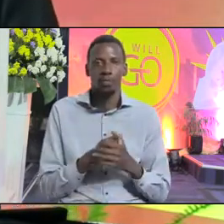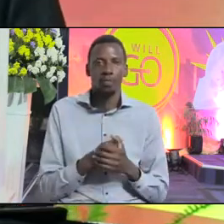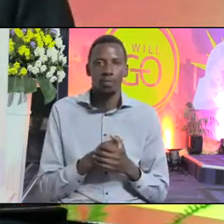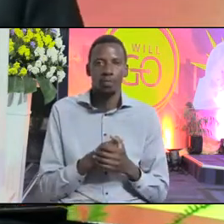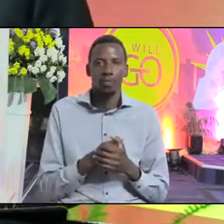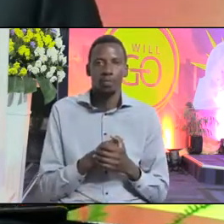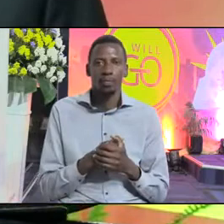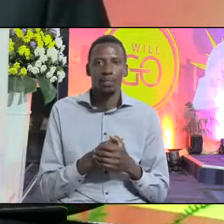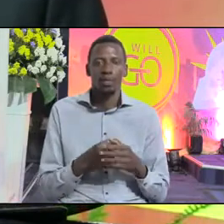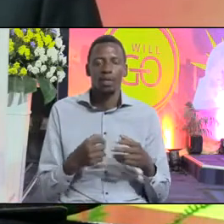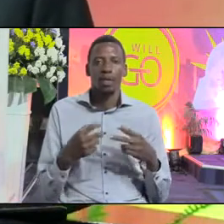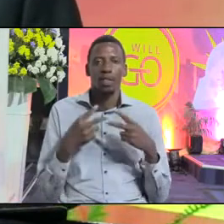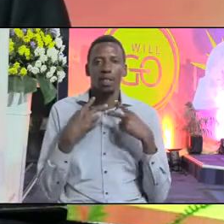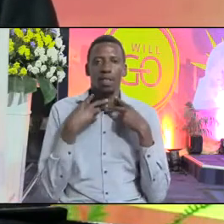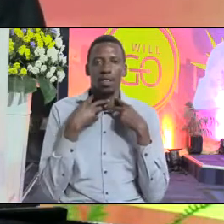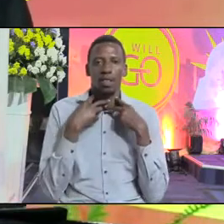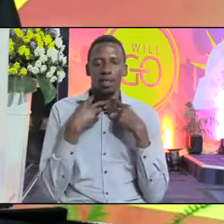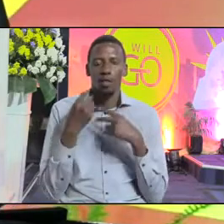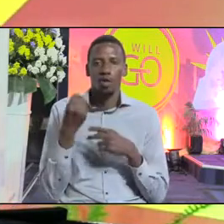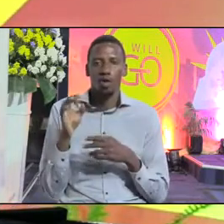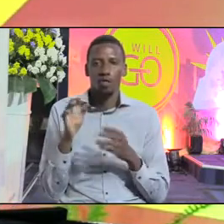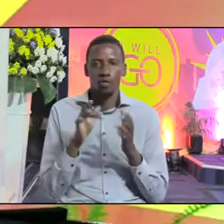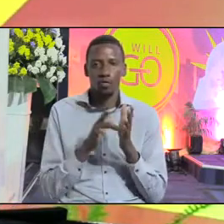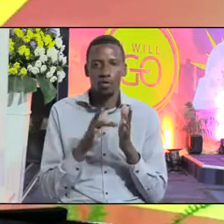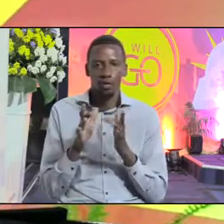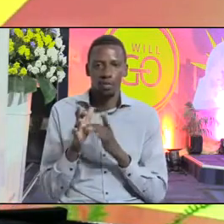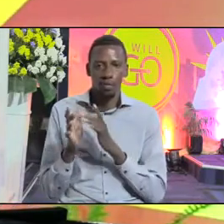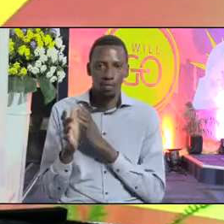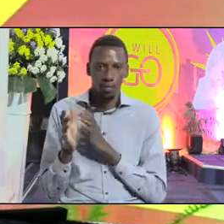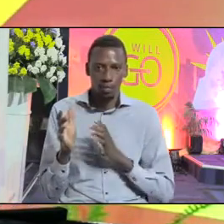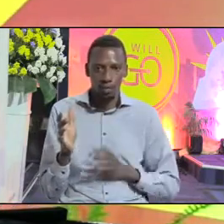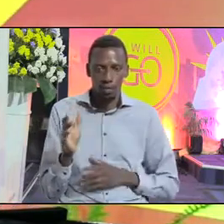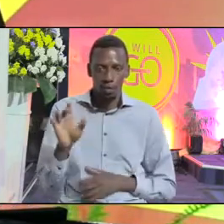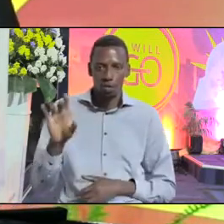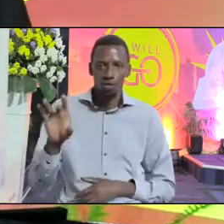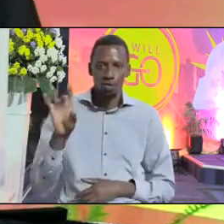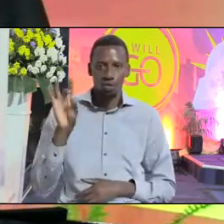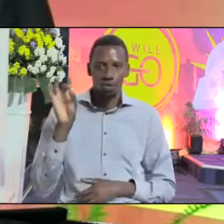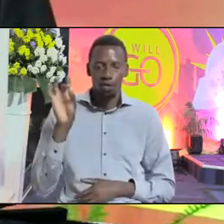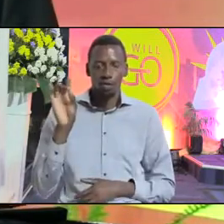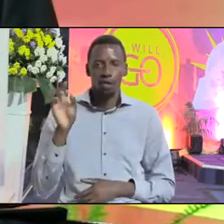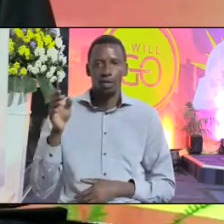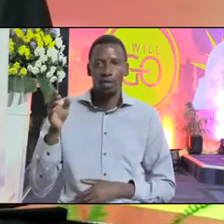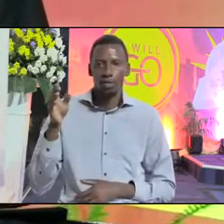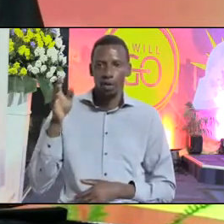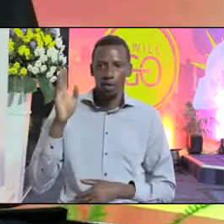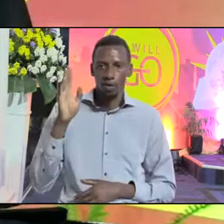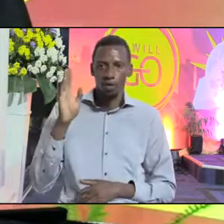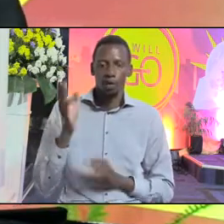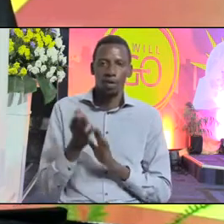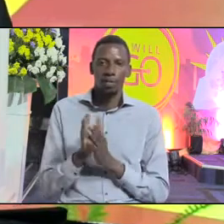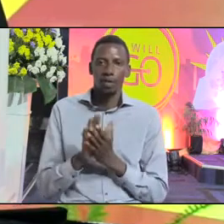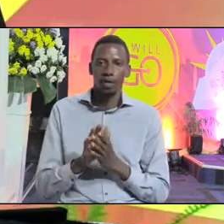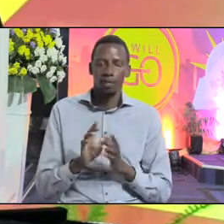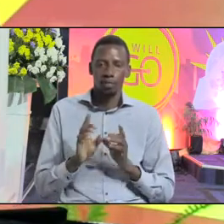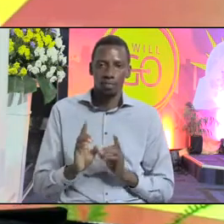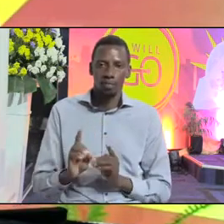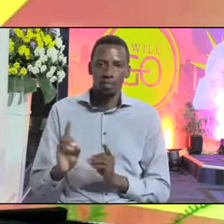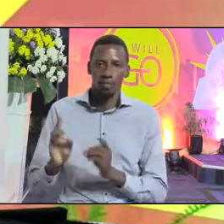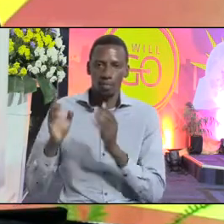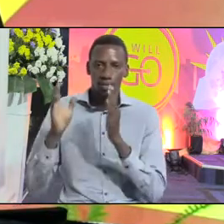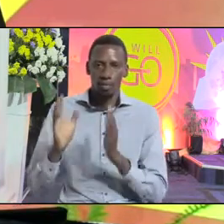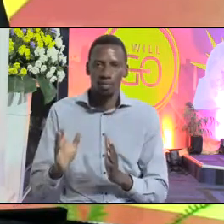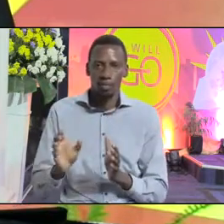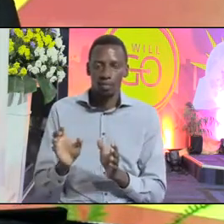a slave of Jesus Christ, chosen by God to be an apostle and sent out to